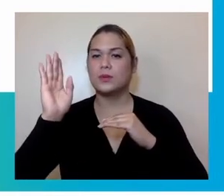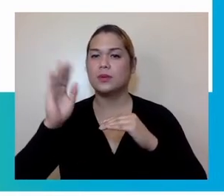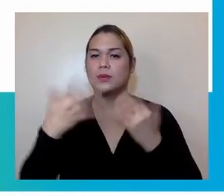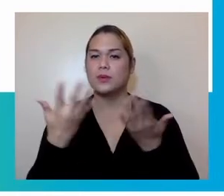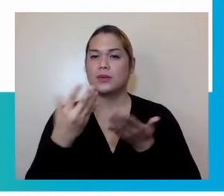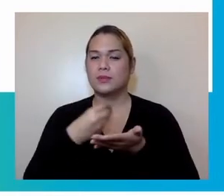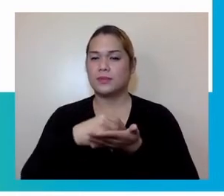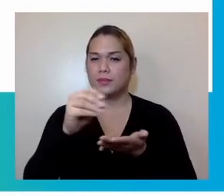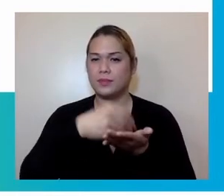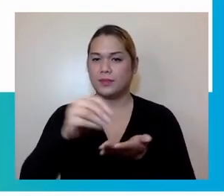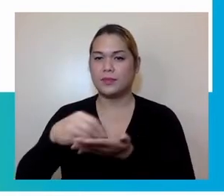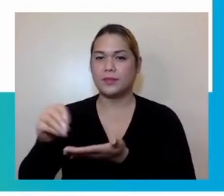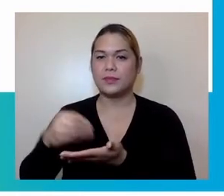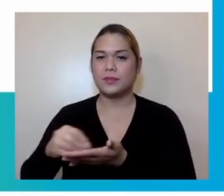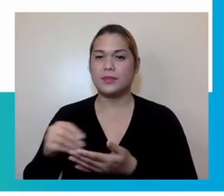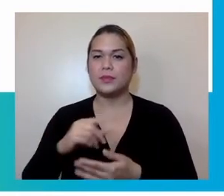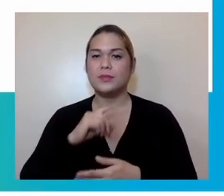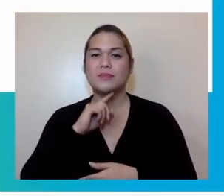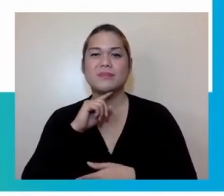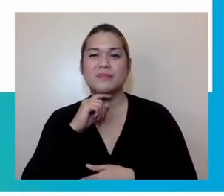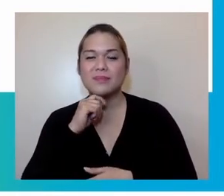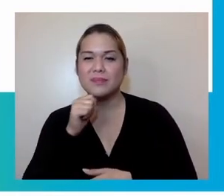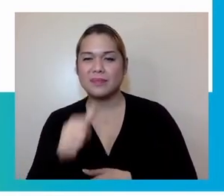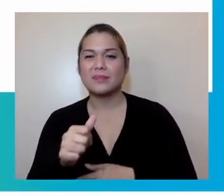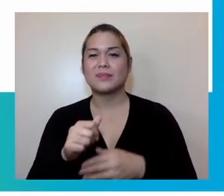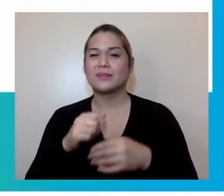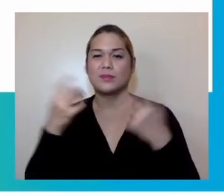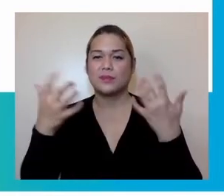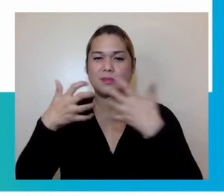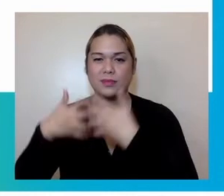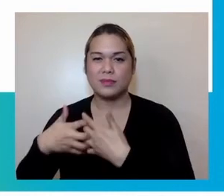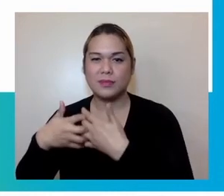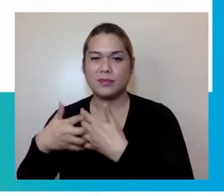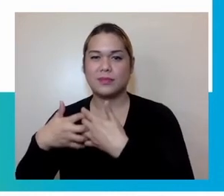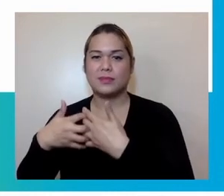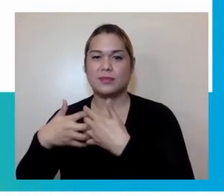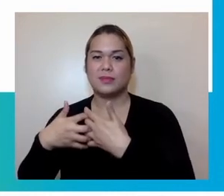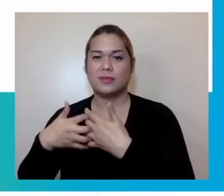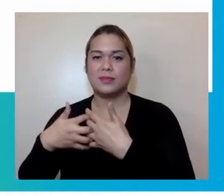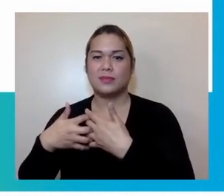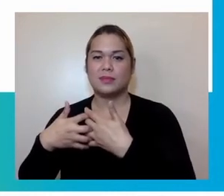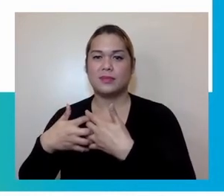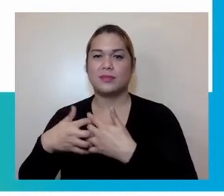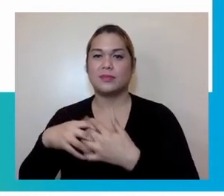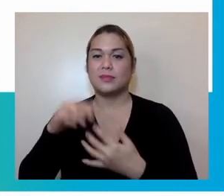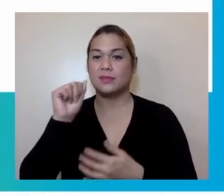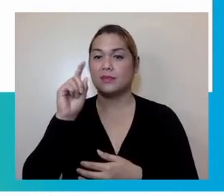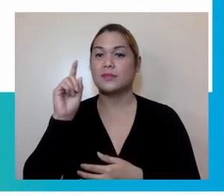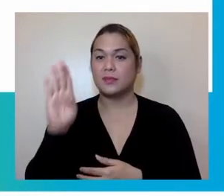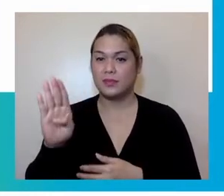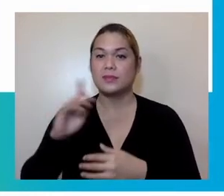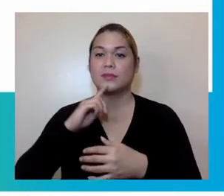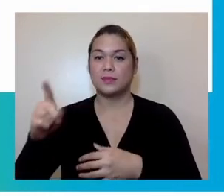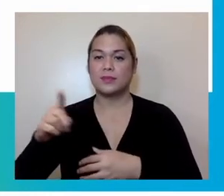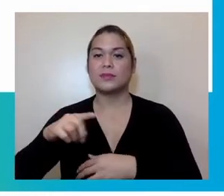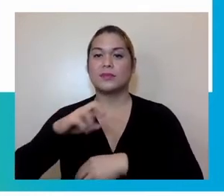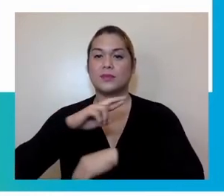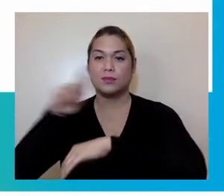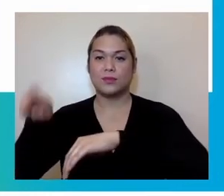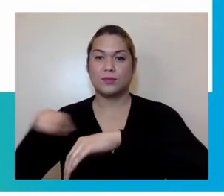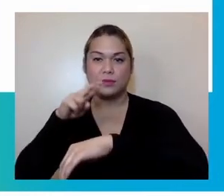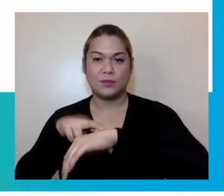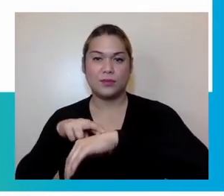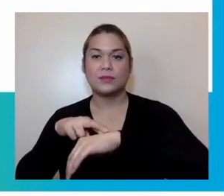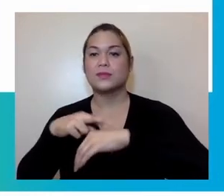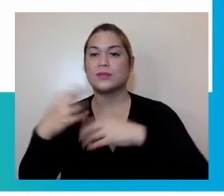cooperation integration. ADB support for regional energy integration schemes have created differing views of local